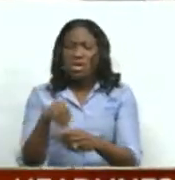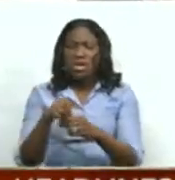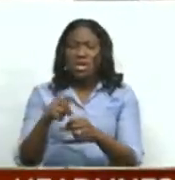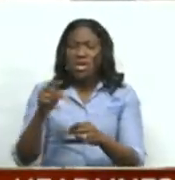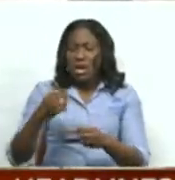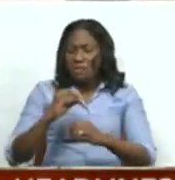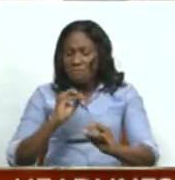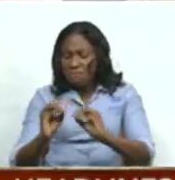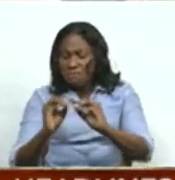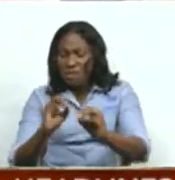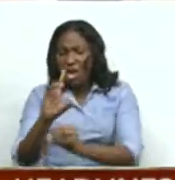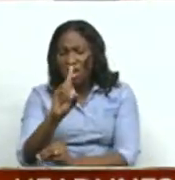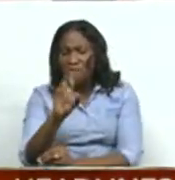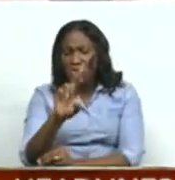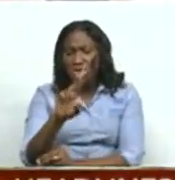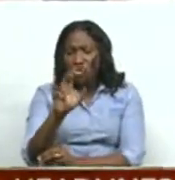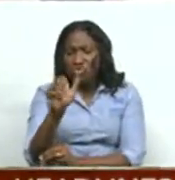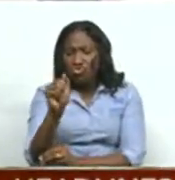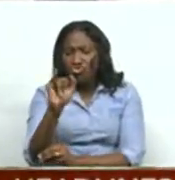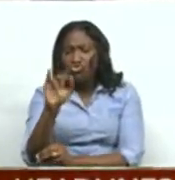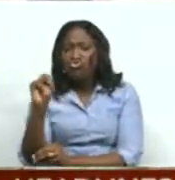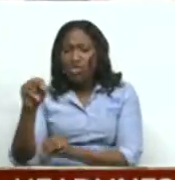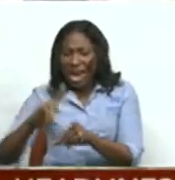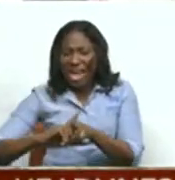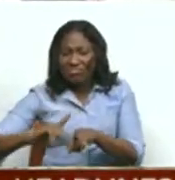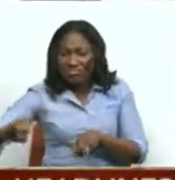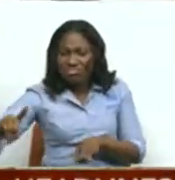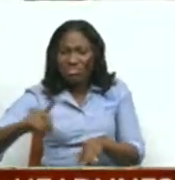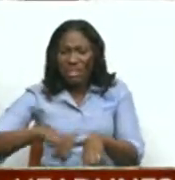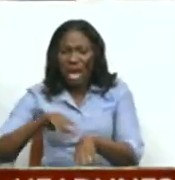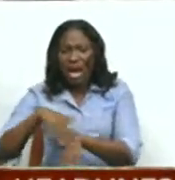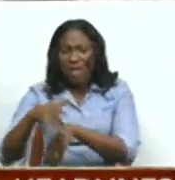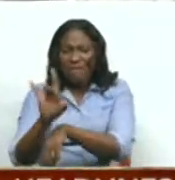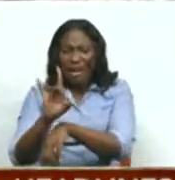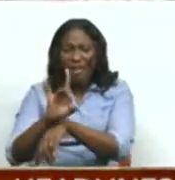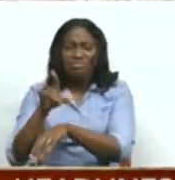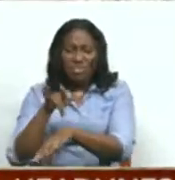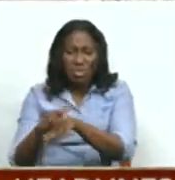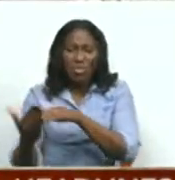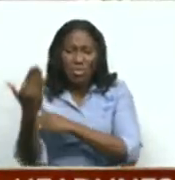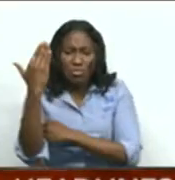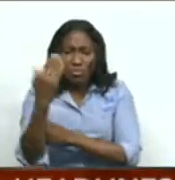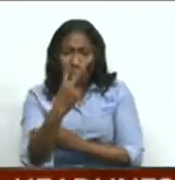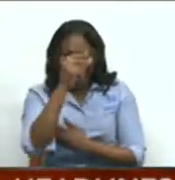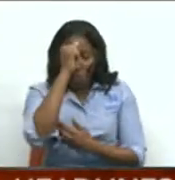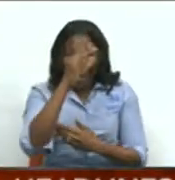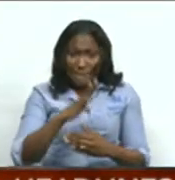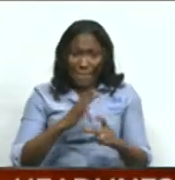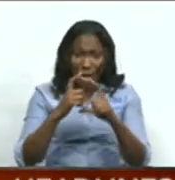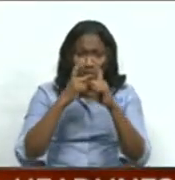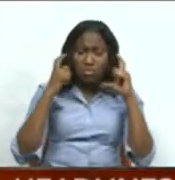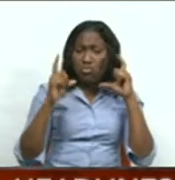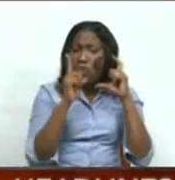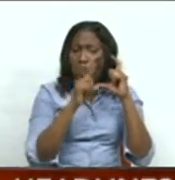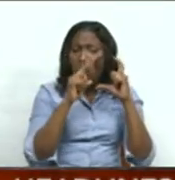drain sometime after 8 a.m. Workers told police they saw two masked gunmen dressed in police uniform approaching them. CNC3